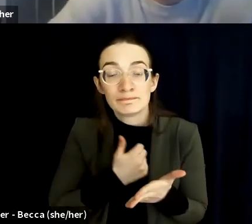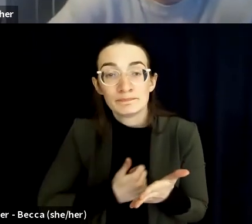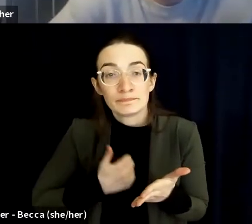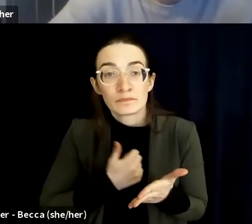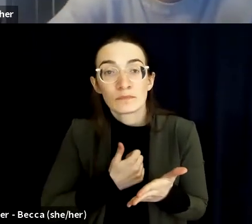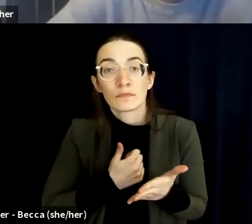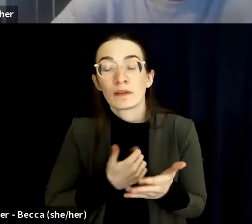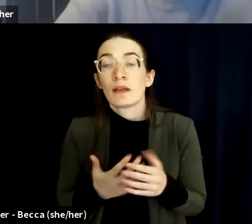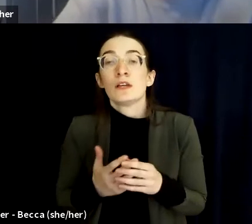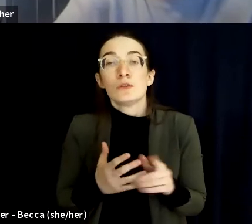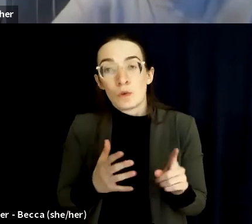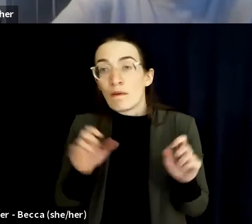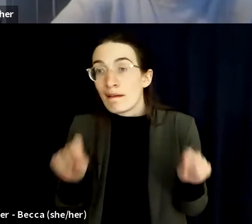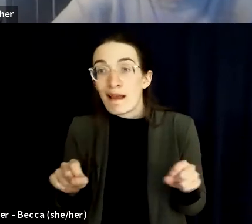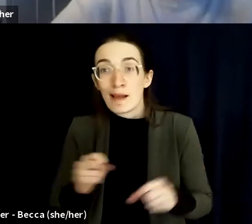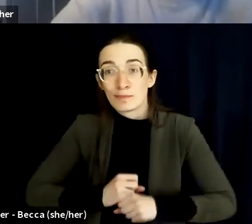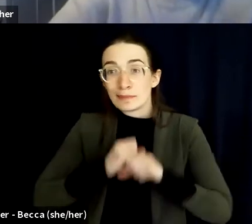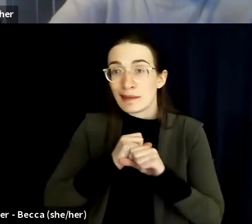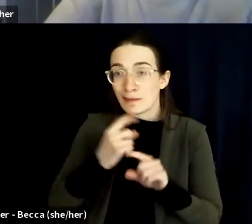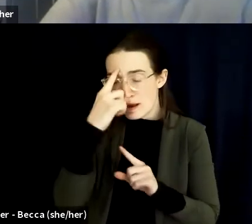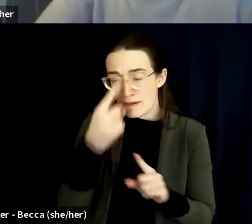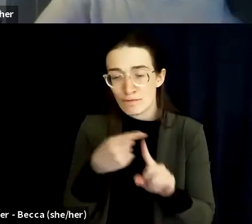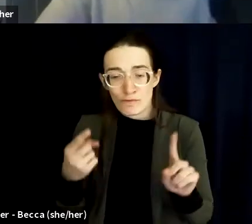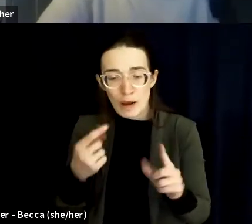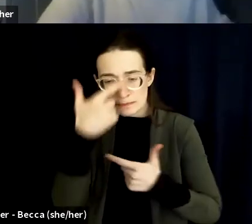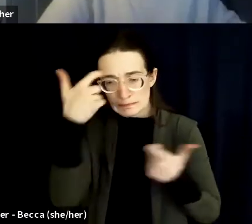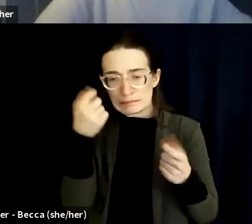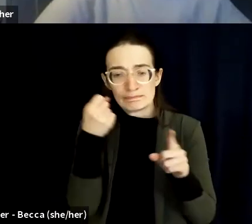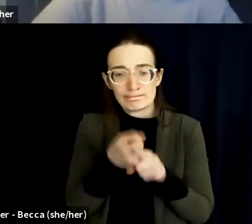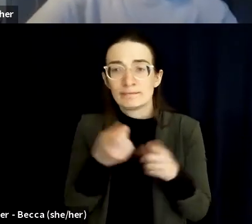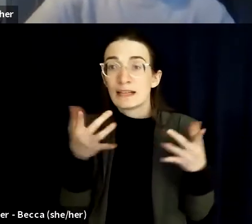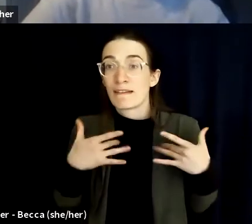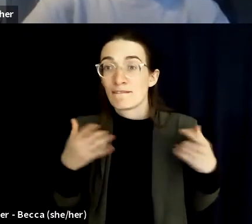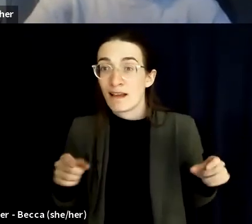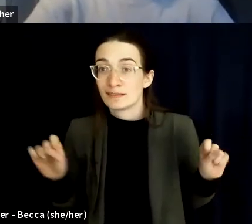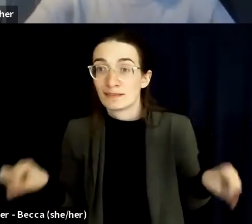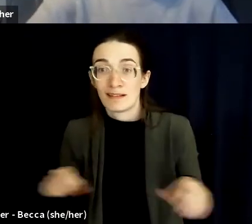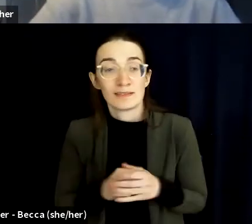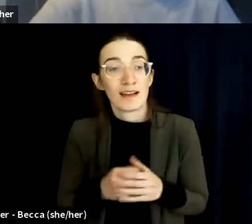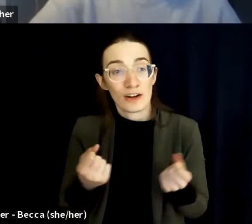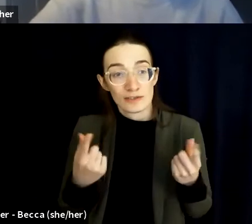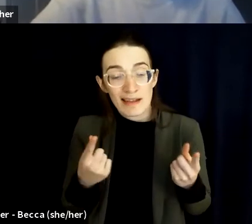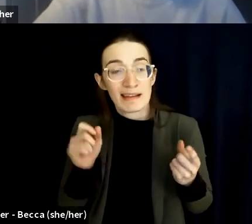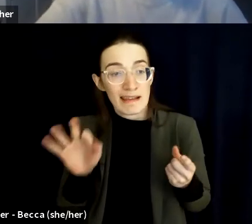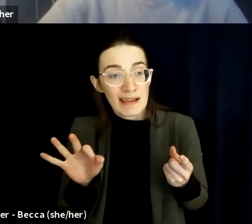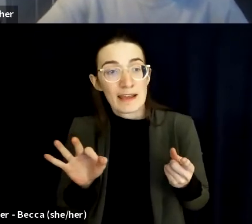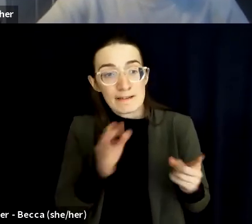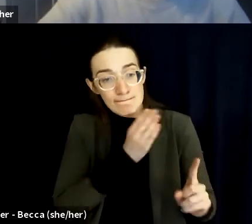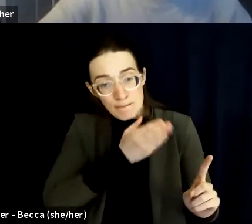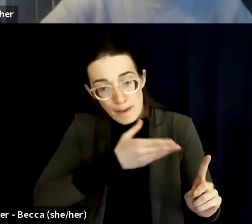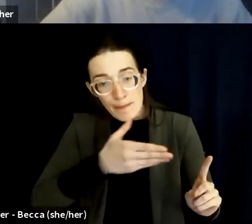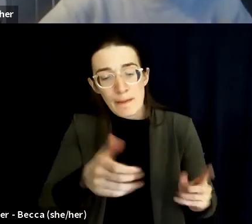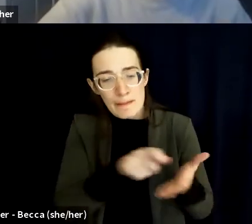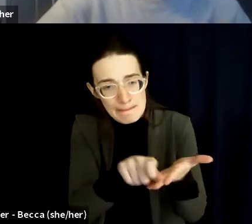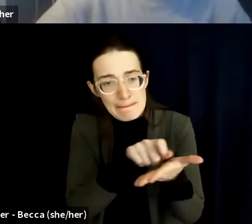during, experiences of traumatic events. Another thing is that over time, reflective journaling can help you to clarify